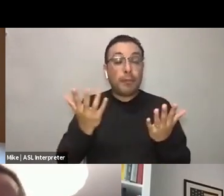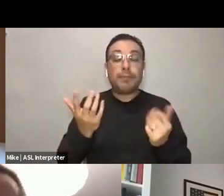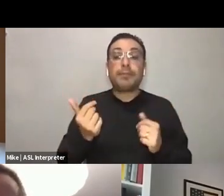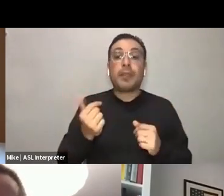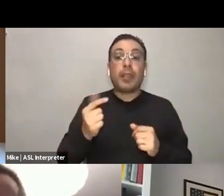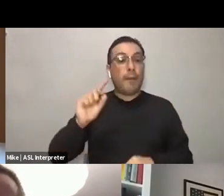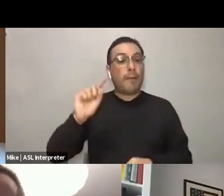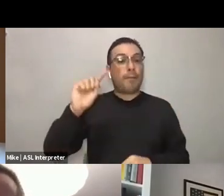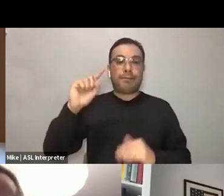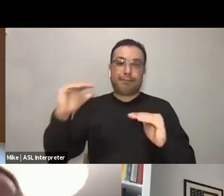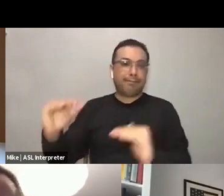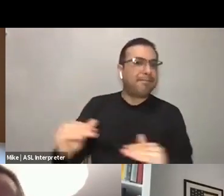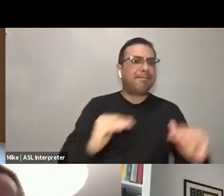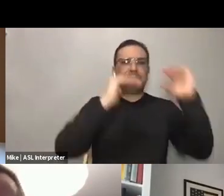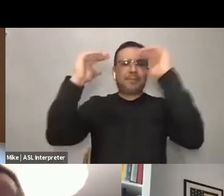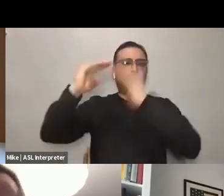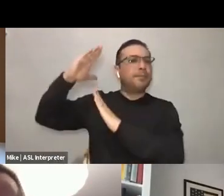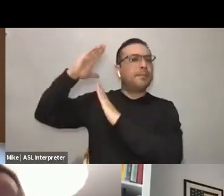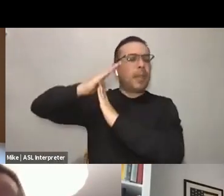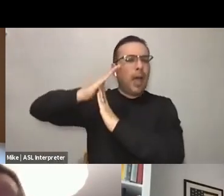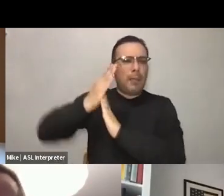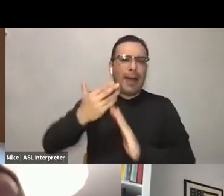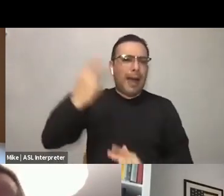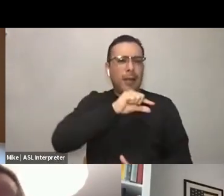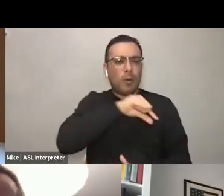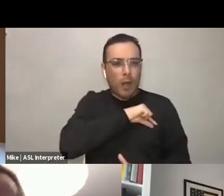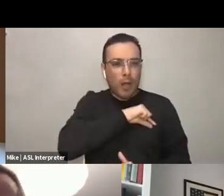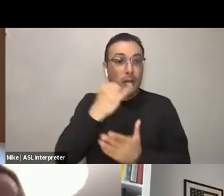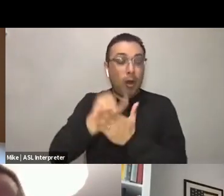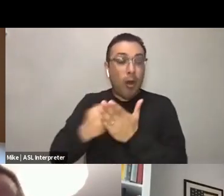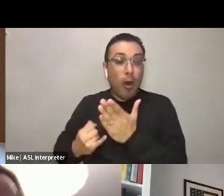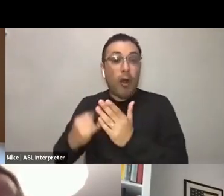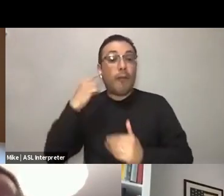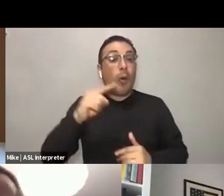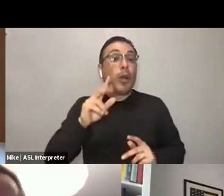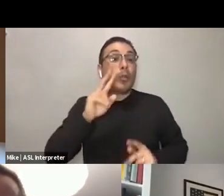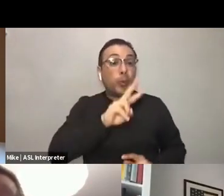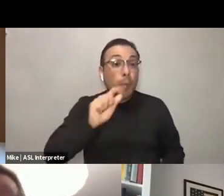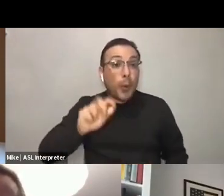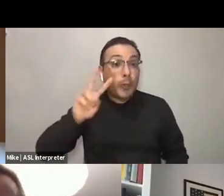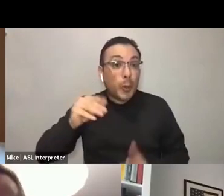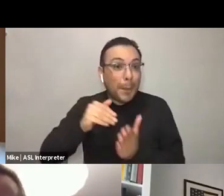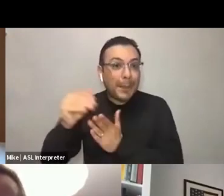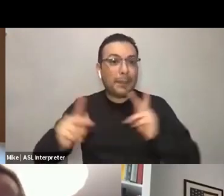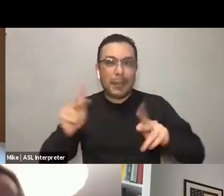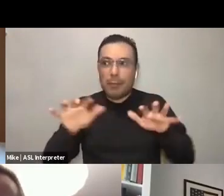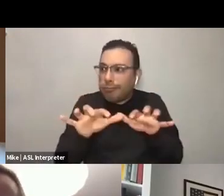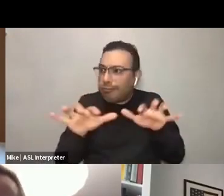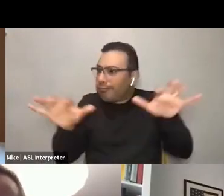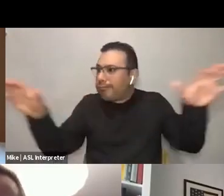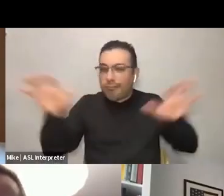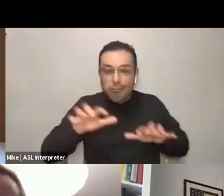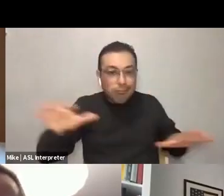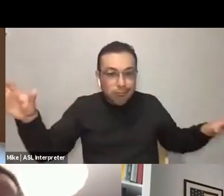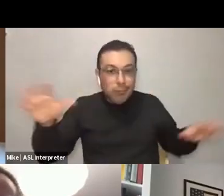variety of diverse first-class art to the 2.2 million people living in Queens and the surrounding metropolitan area, the five